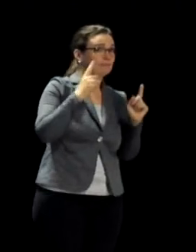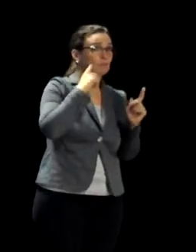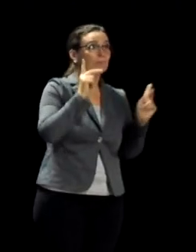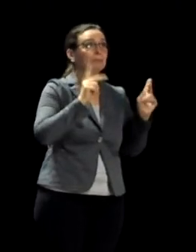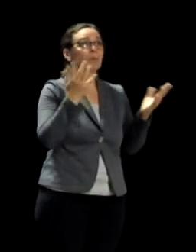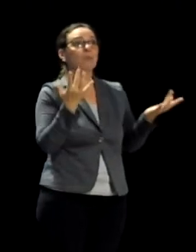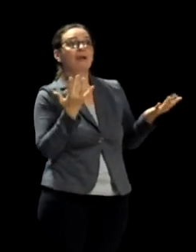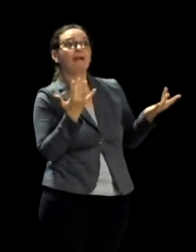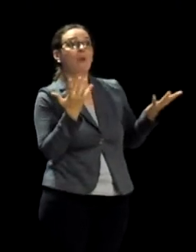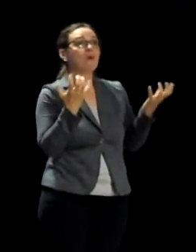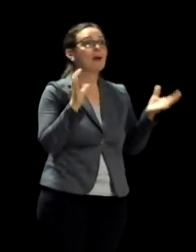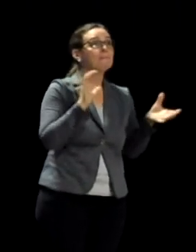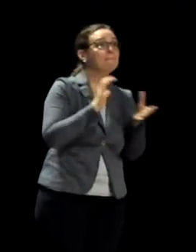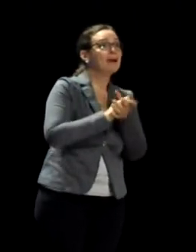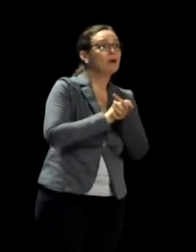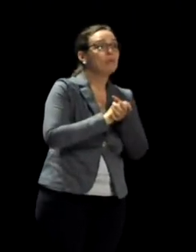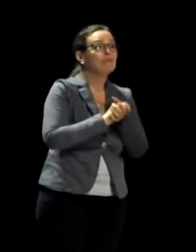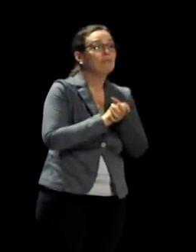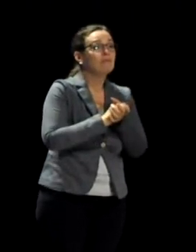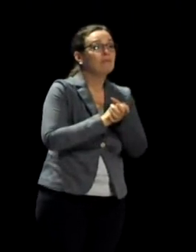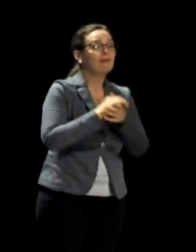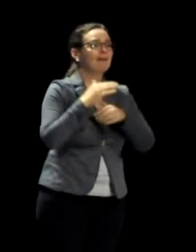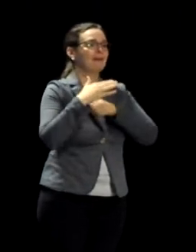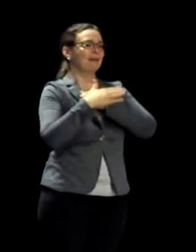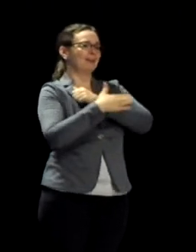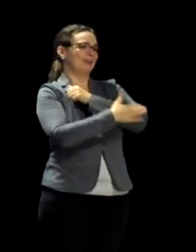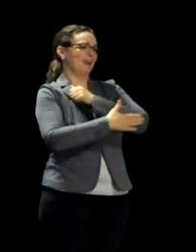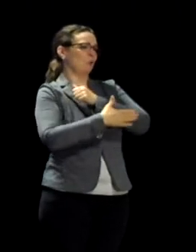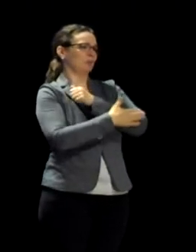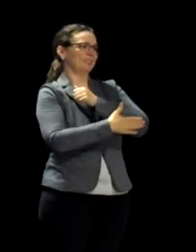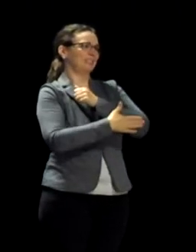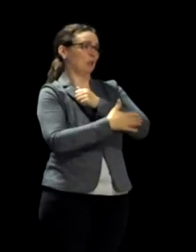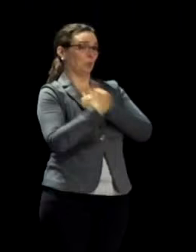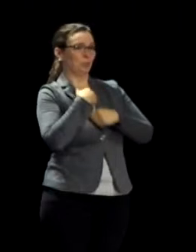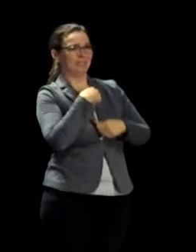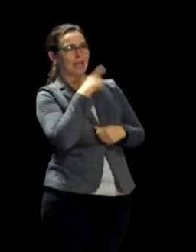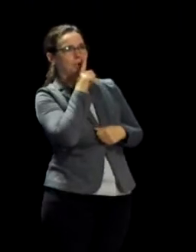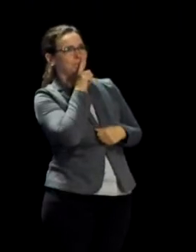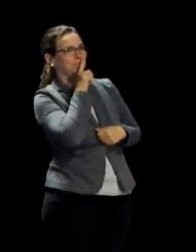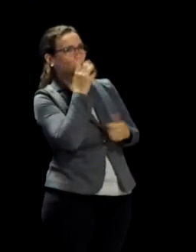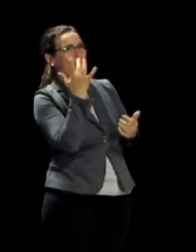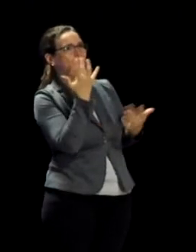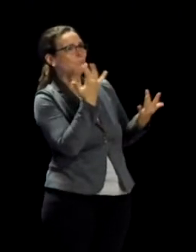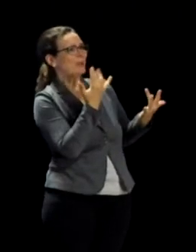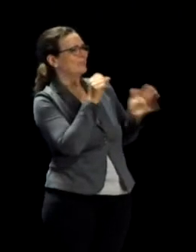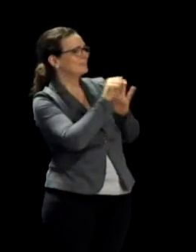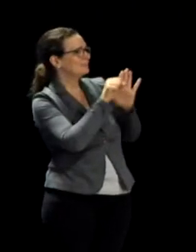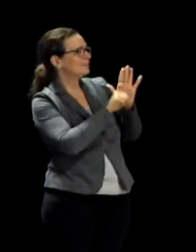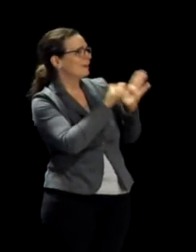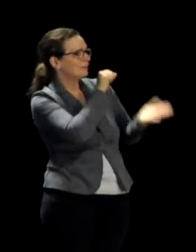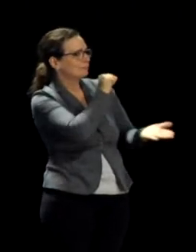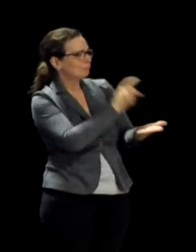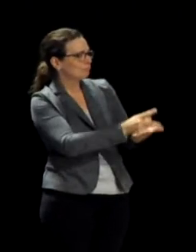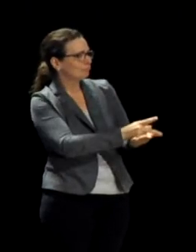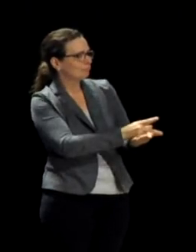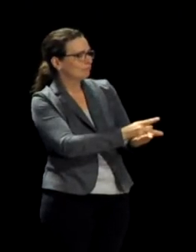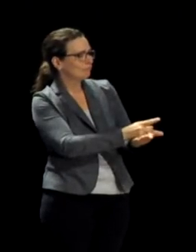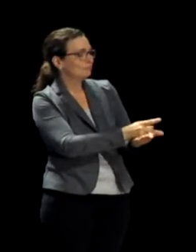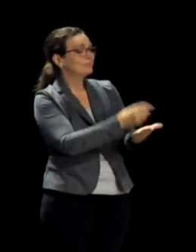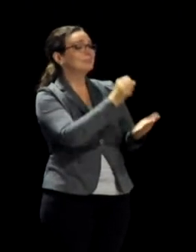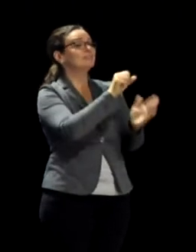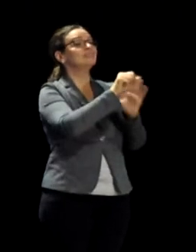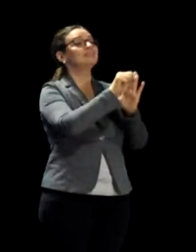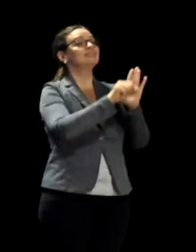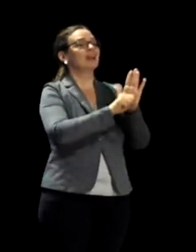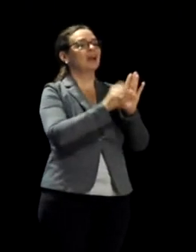there's a way to do it. It will involve testing to do larger numbers. So whether the state takes our recommendation or not, we'll